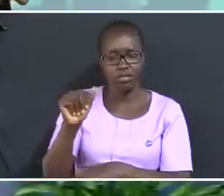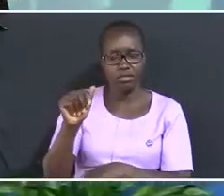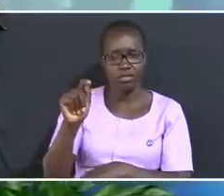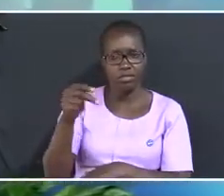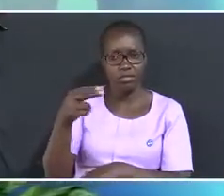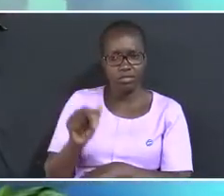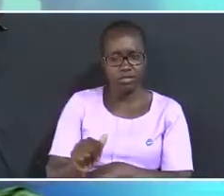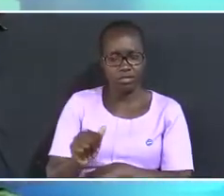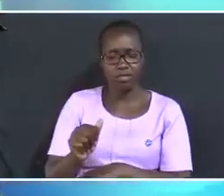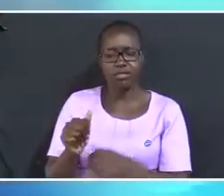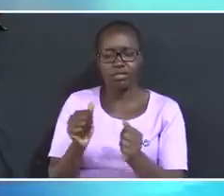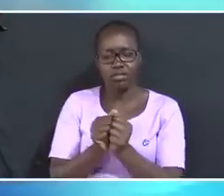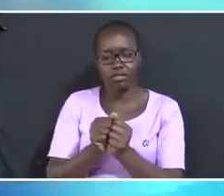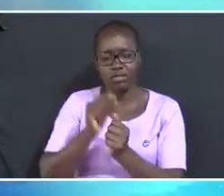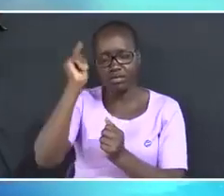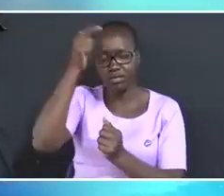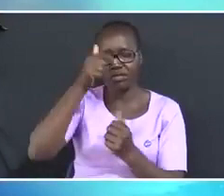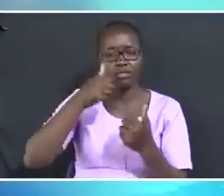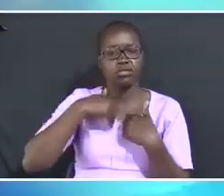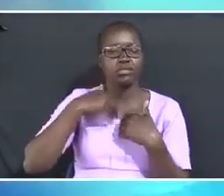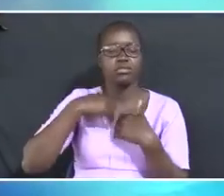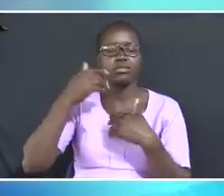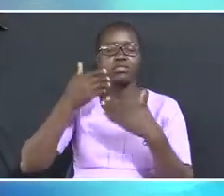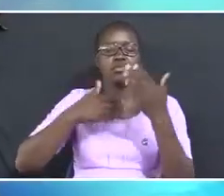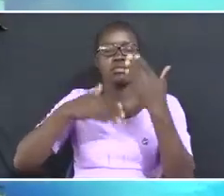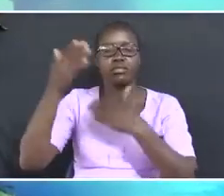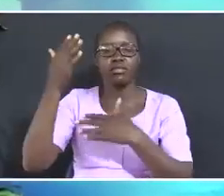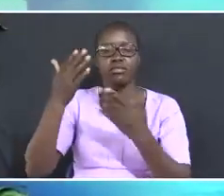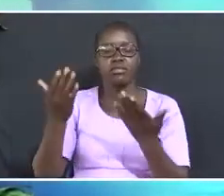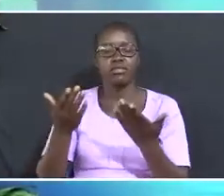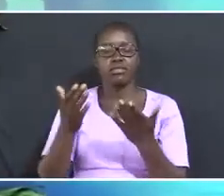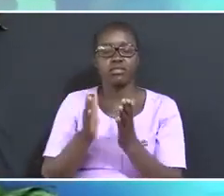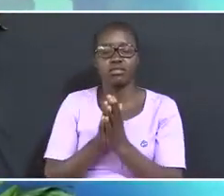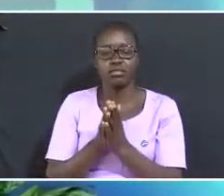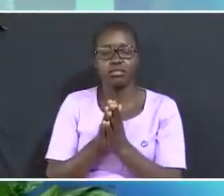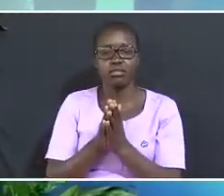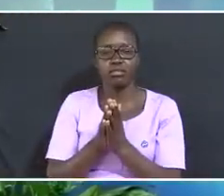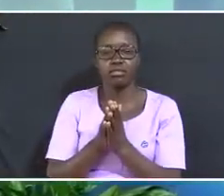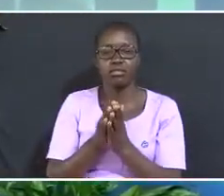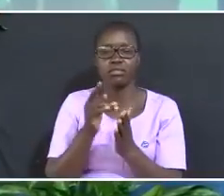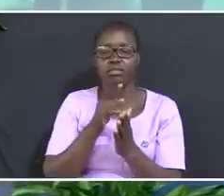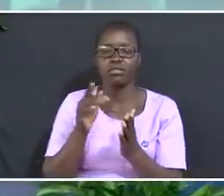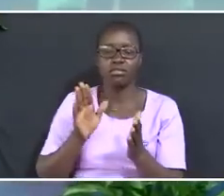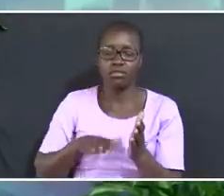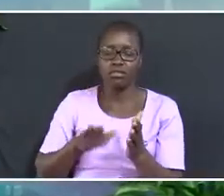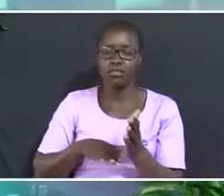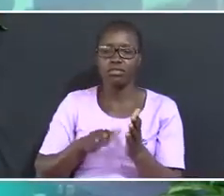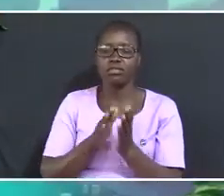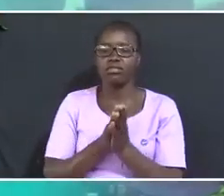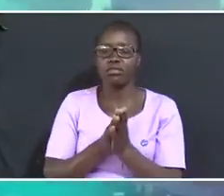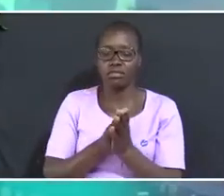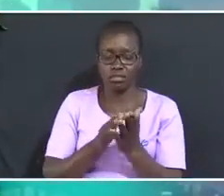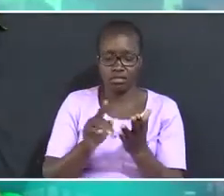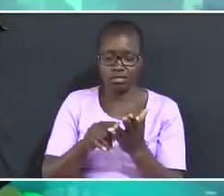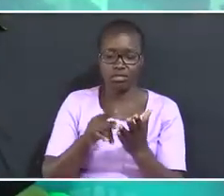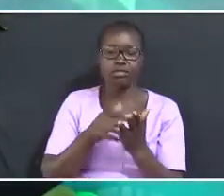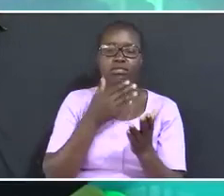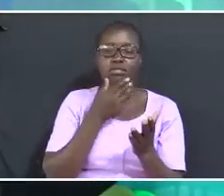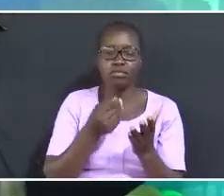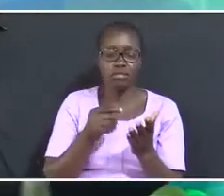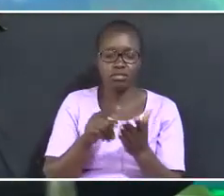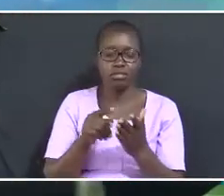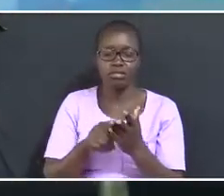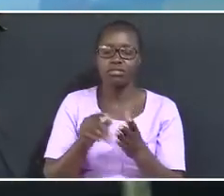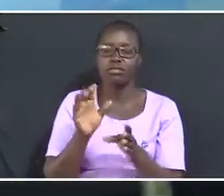university, or you do not have even a certificate. You are a dropout. You are a woman. You are a man. You are a